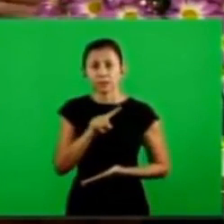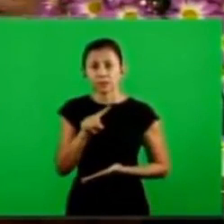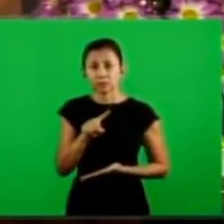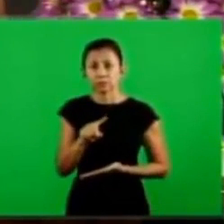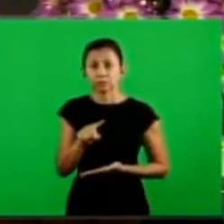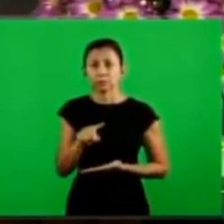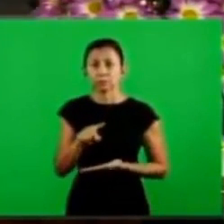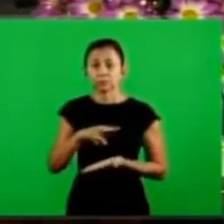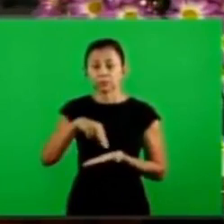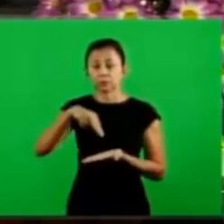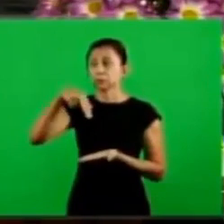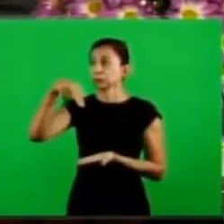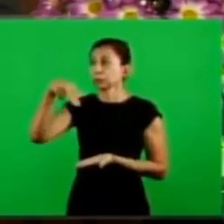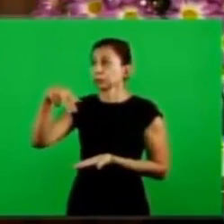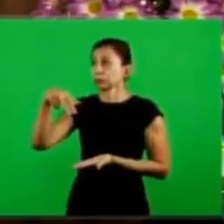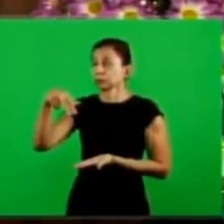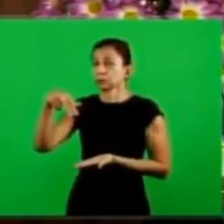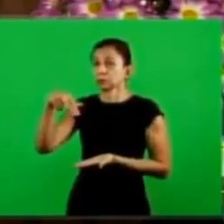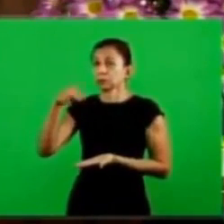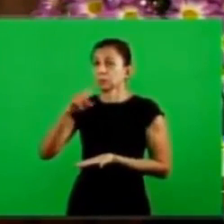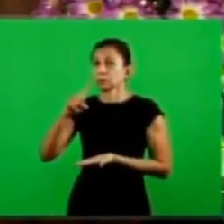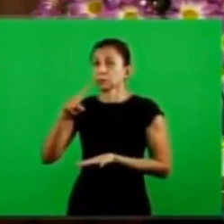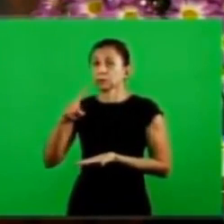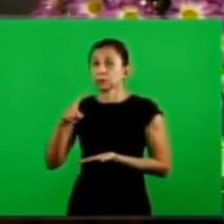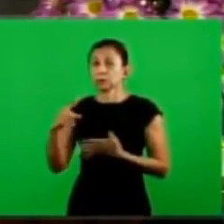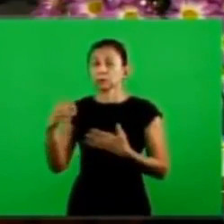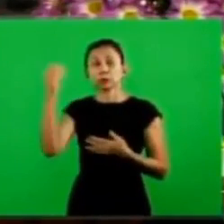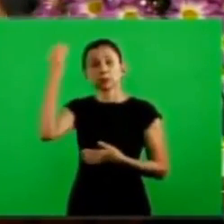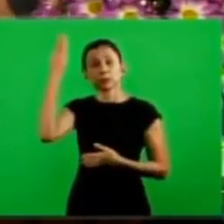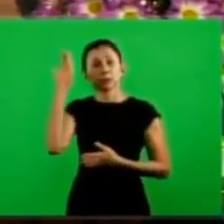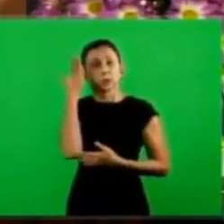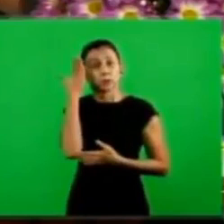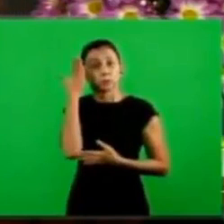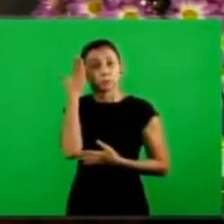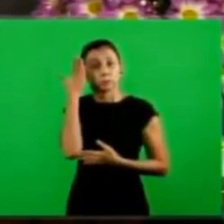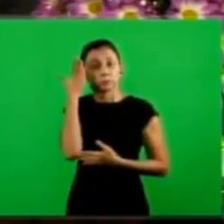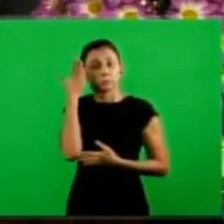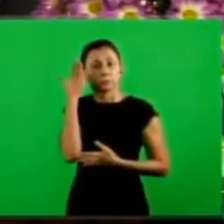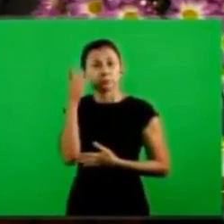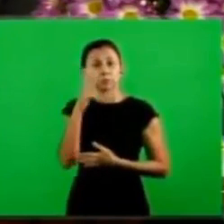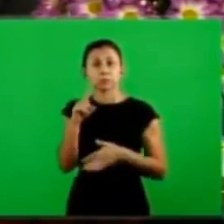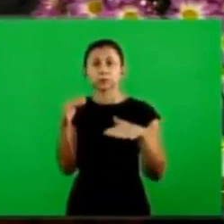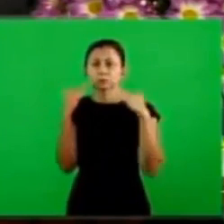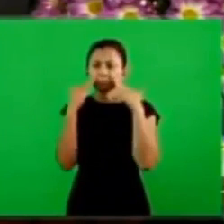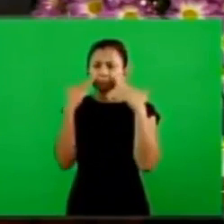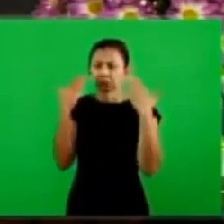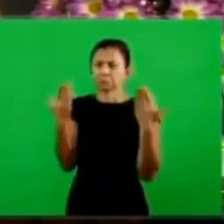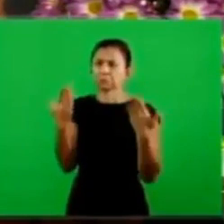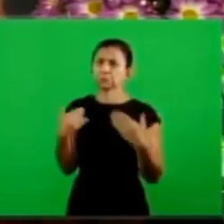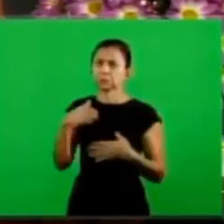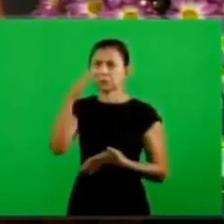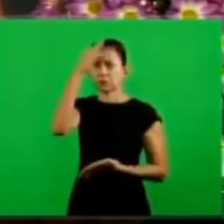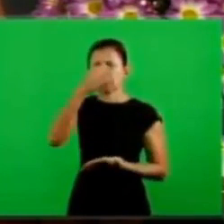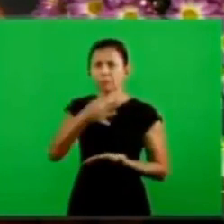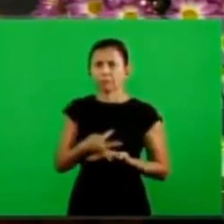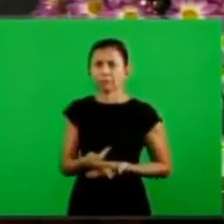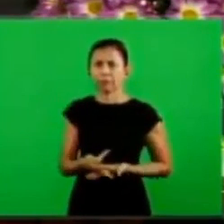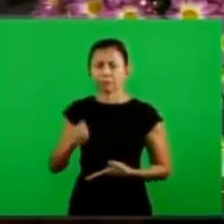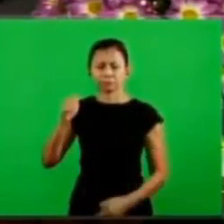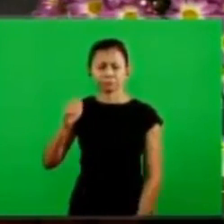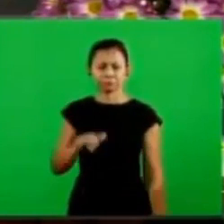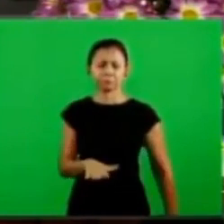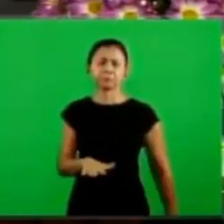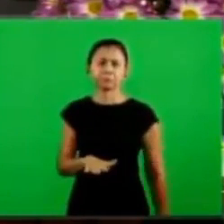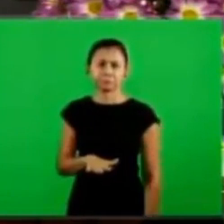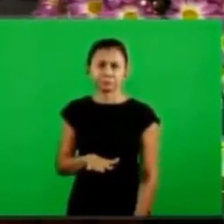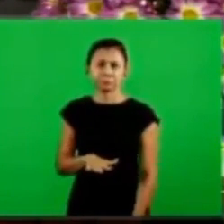Because the Lord resurrected, so he didn't reveal. If he didn't reveal, the